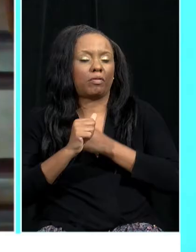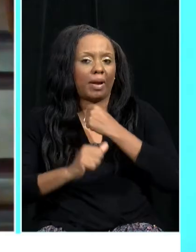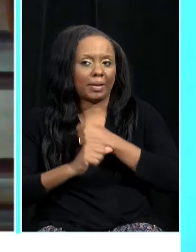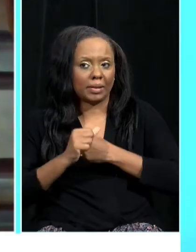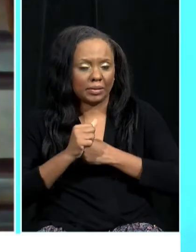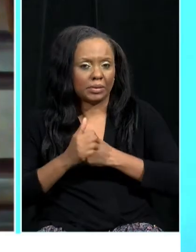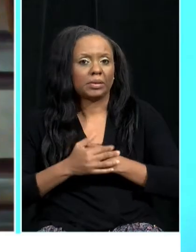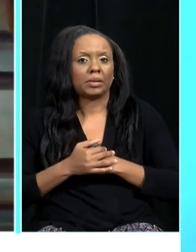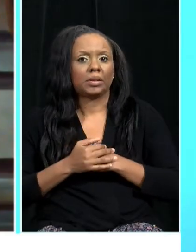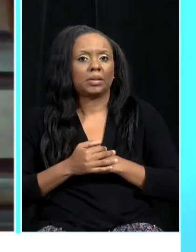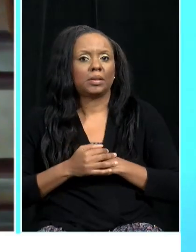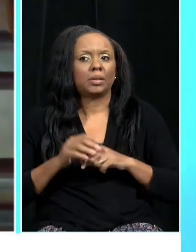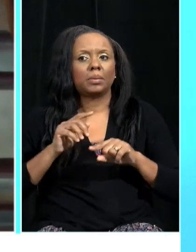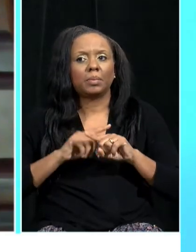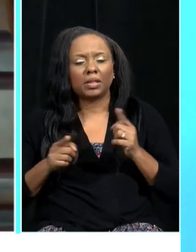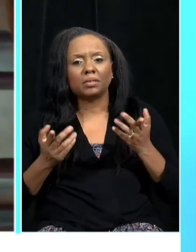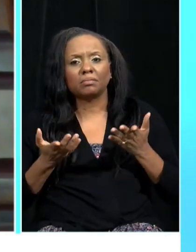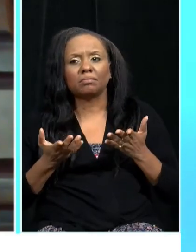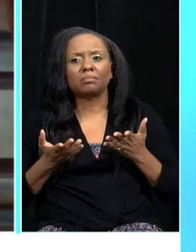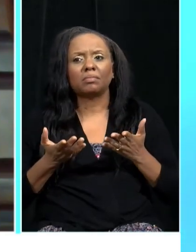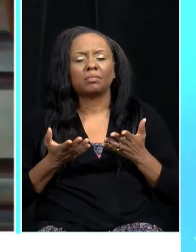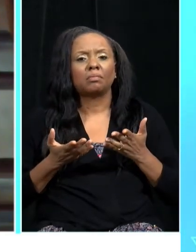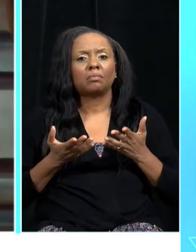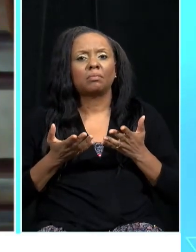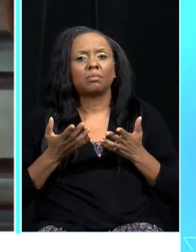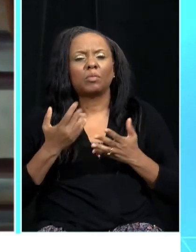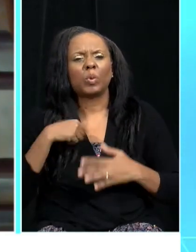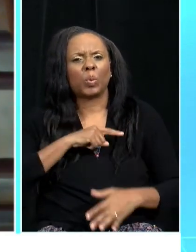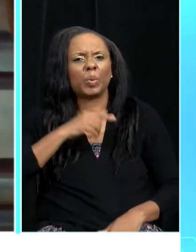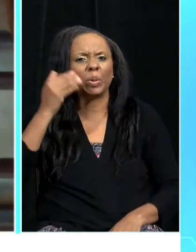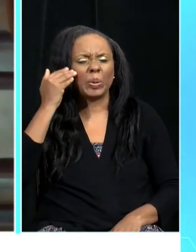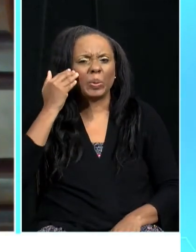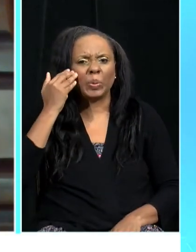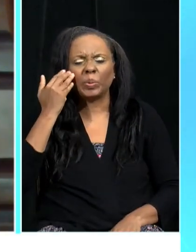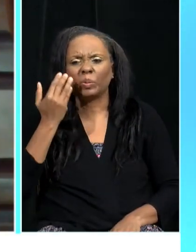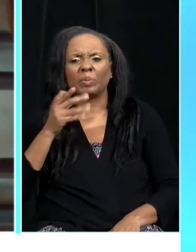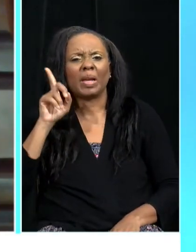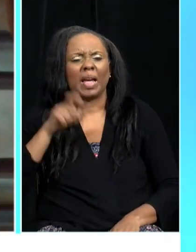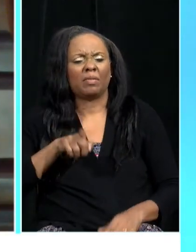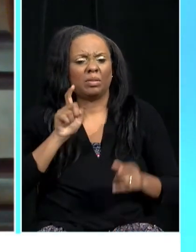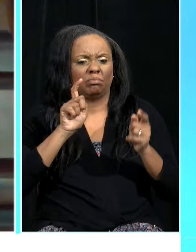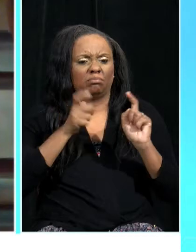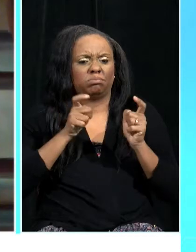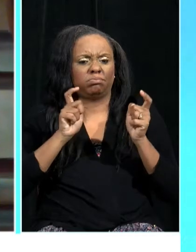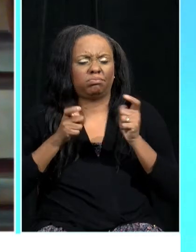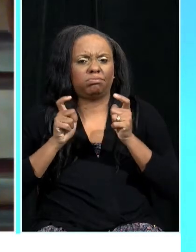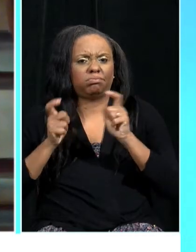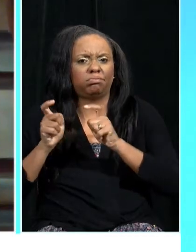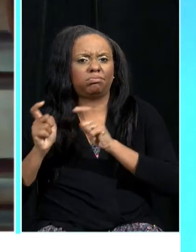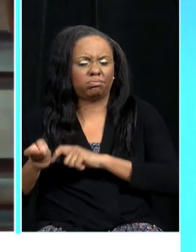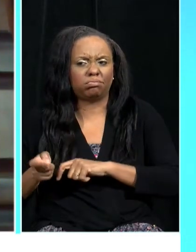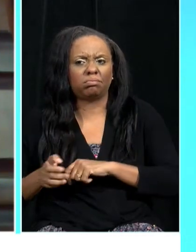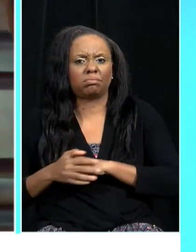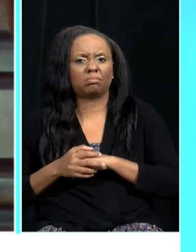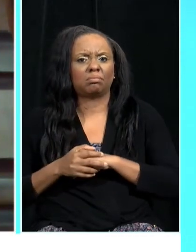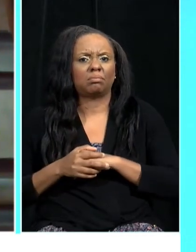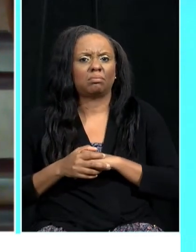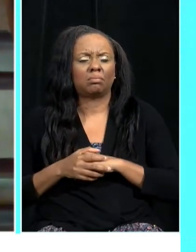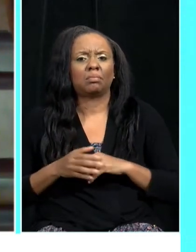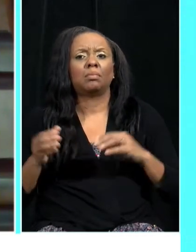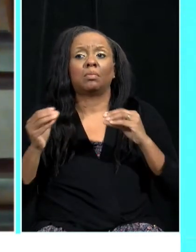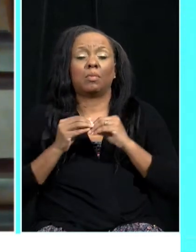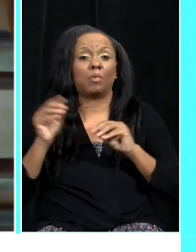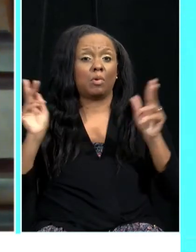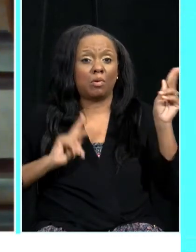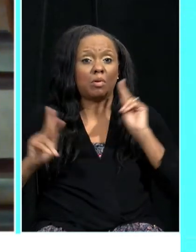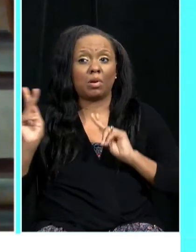is reasonable to make adjustments, particularly at this time where more persons are able to share